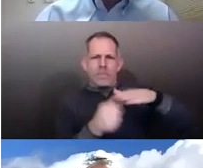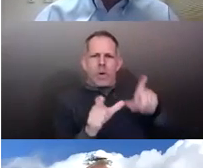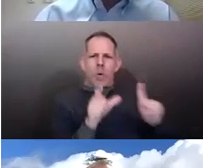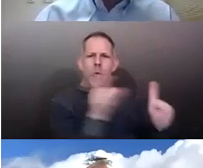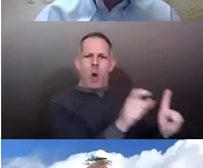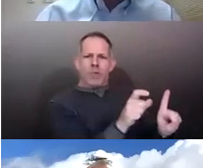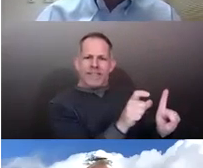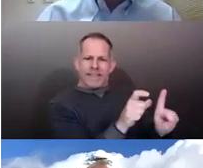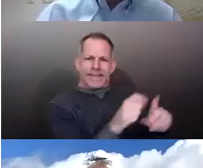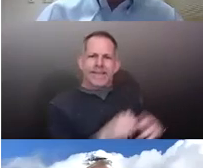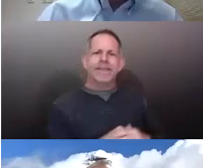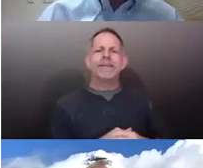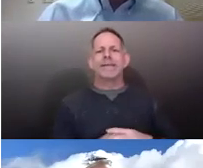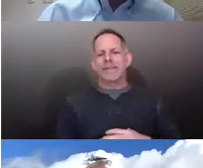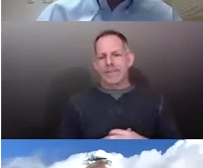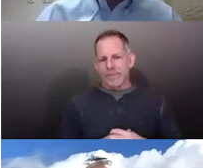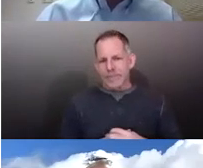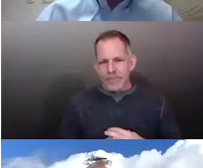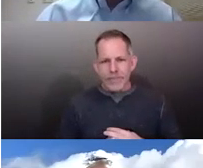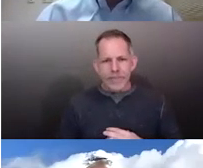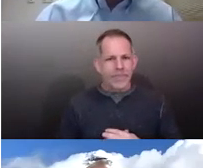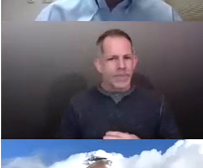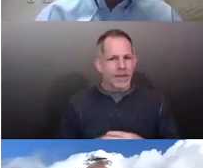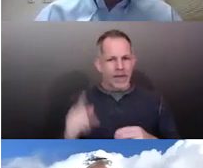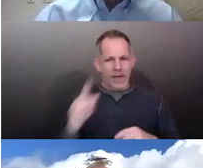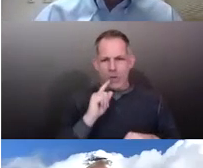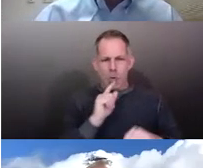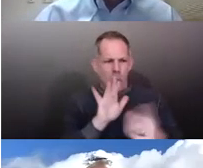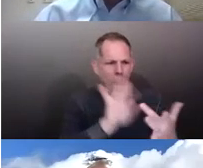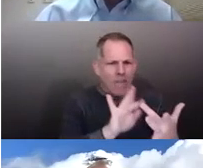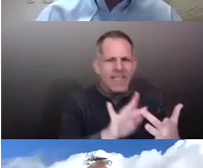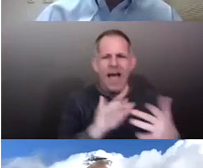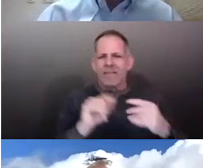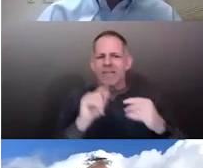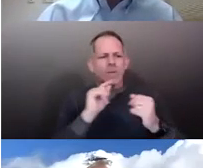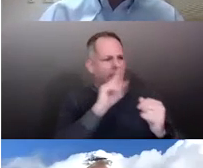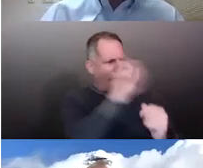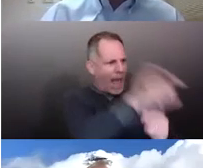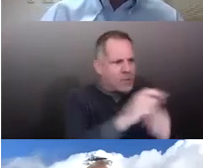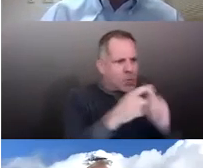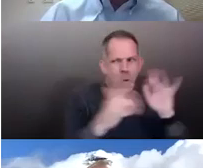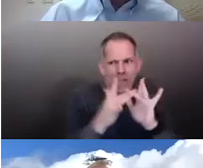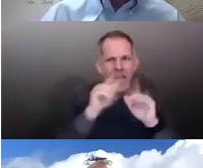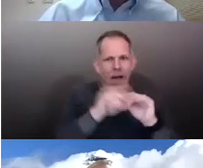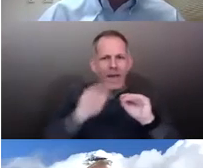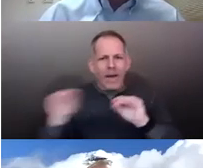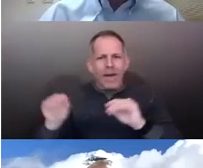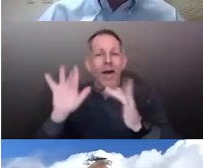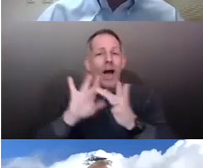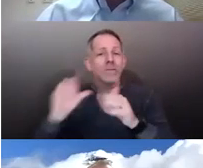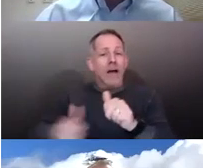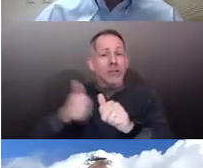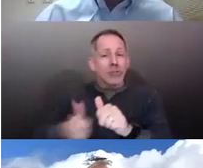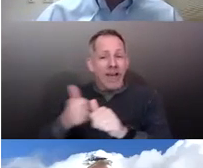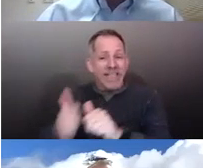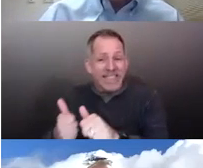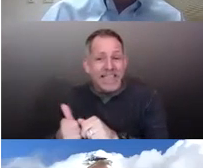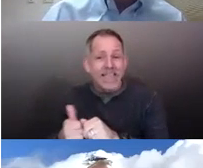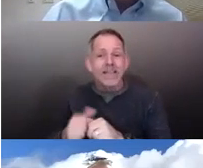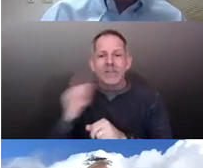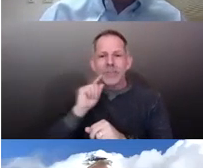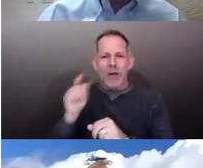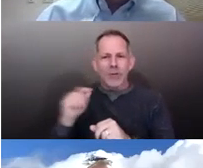close contact with them. And then we reach out and get to those individuals and try to get them quarantined. And